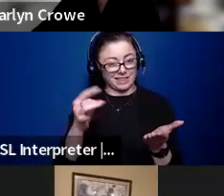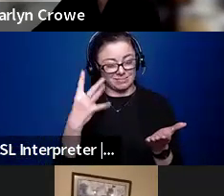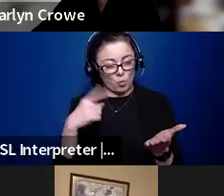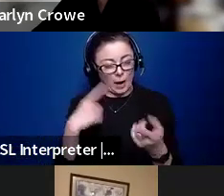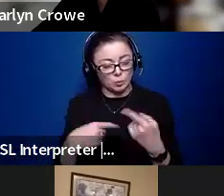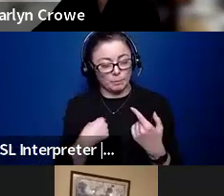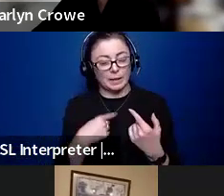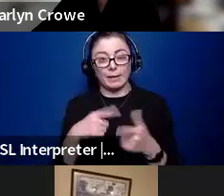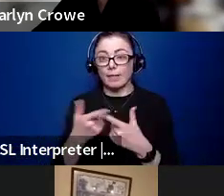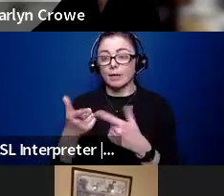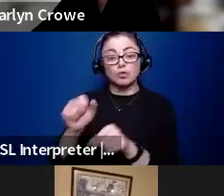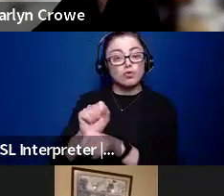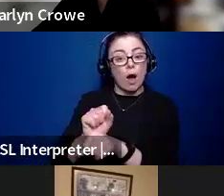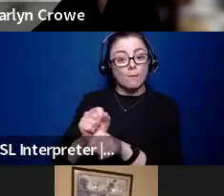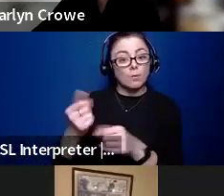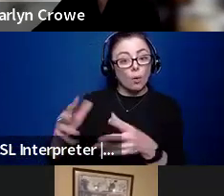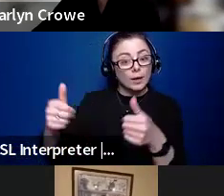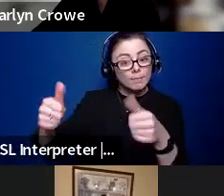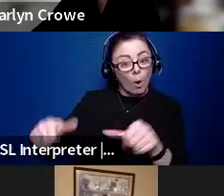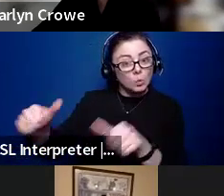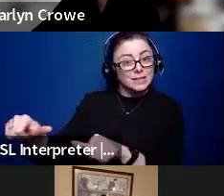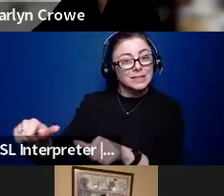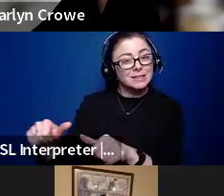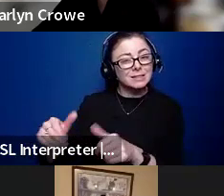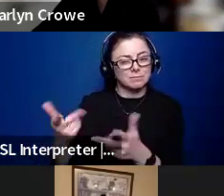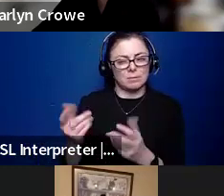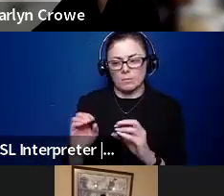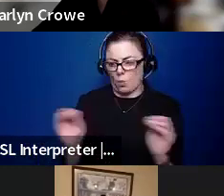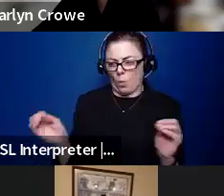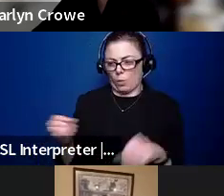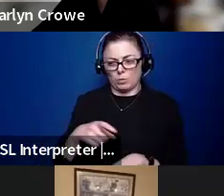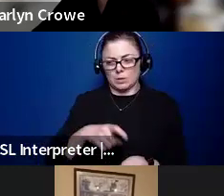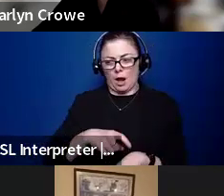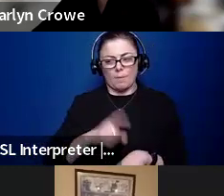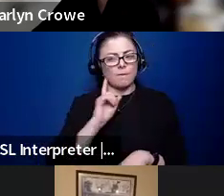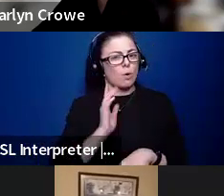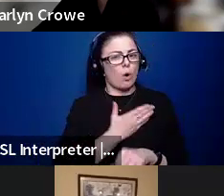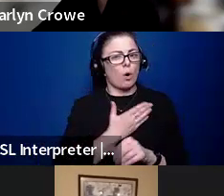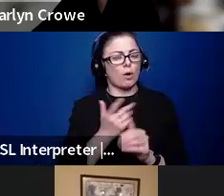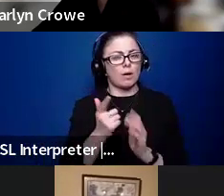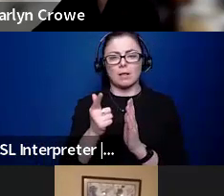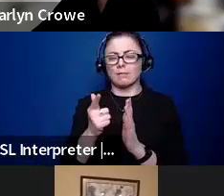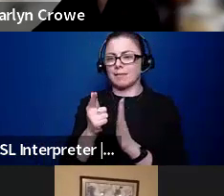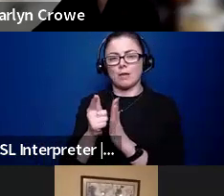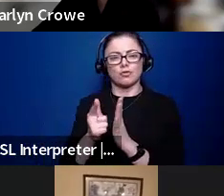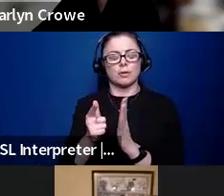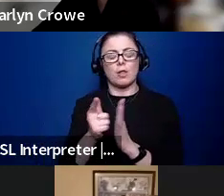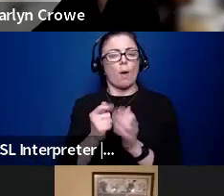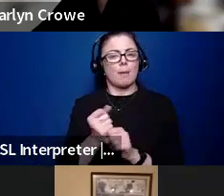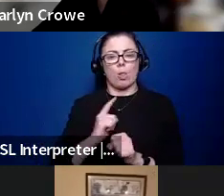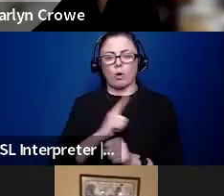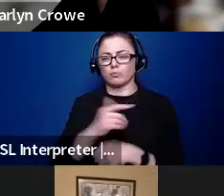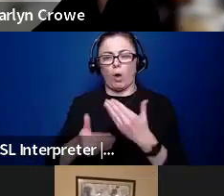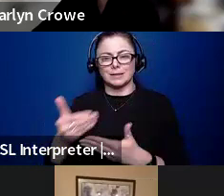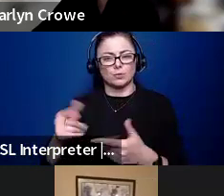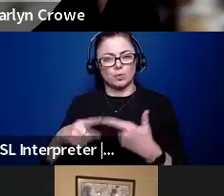jobs posting already, and it's like there was no time for our legislative process to even take place. So that's